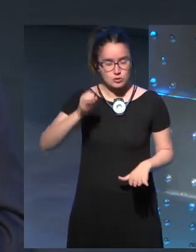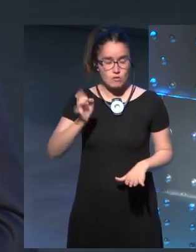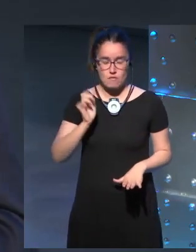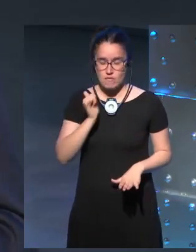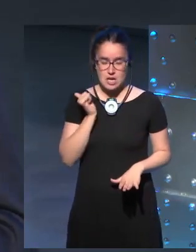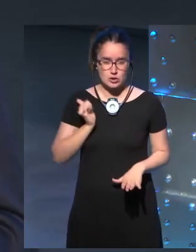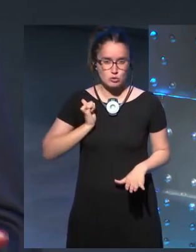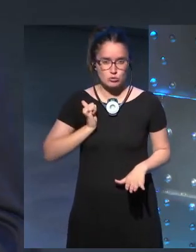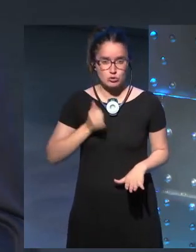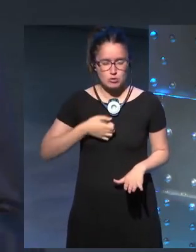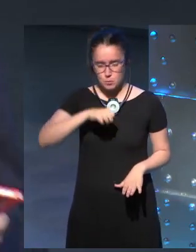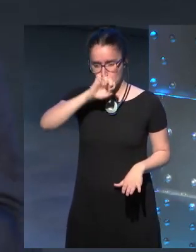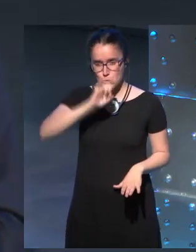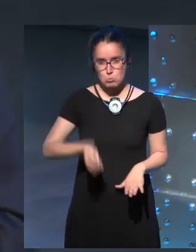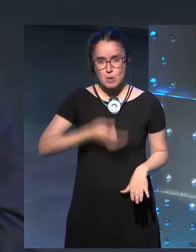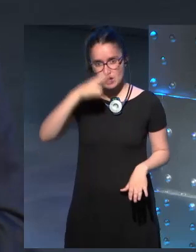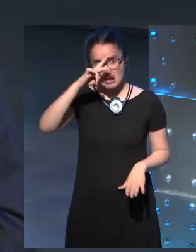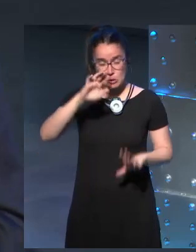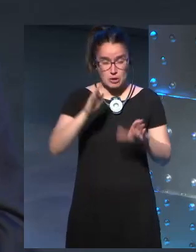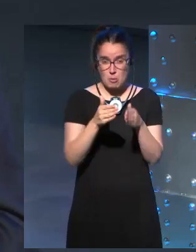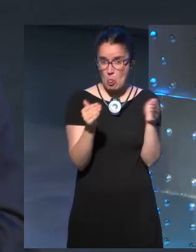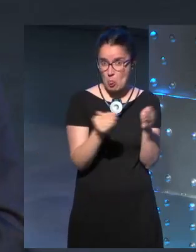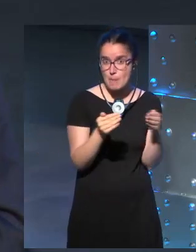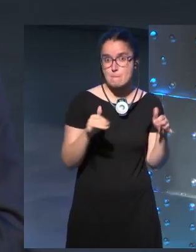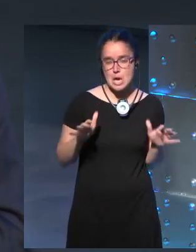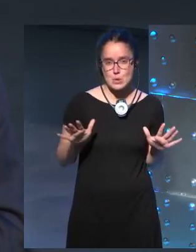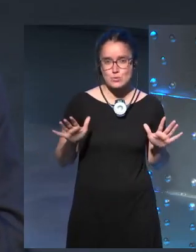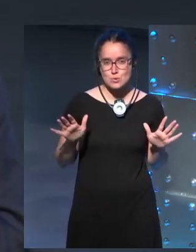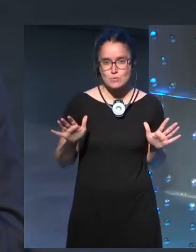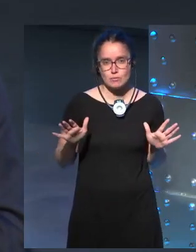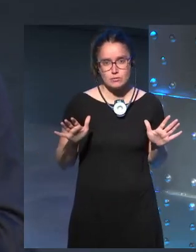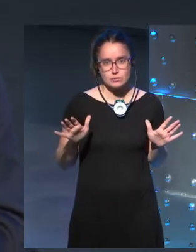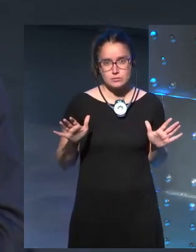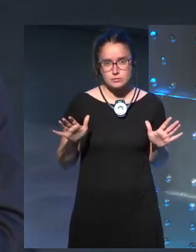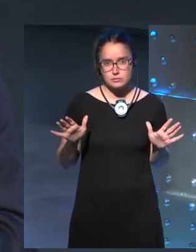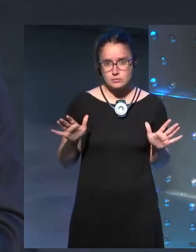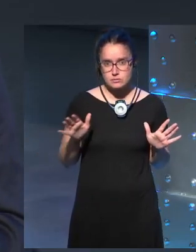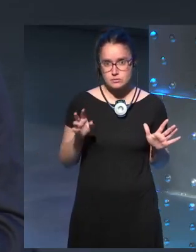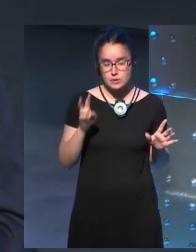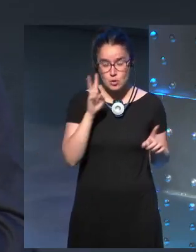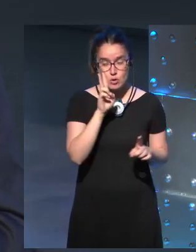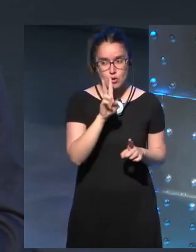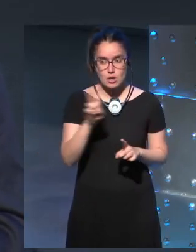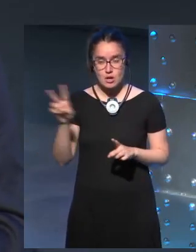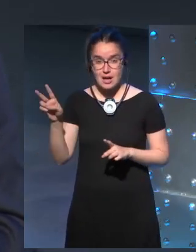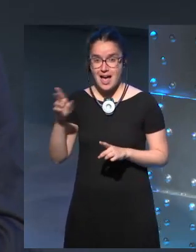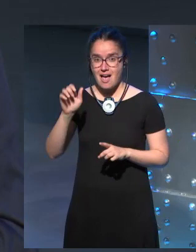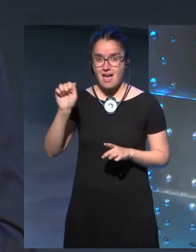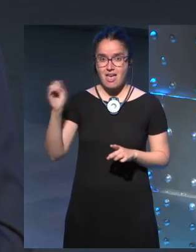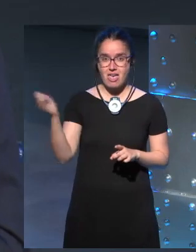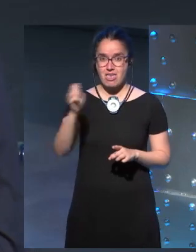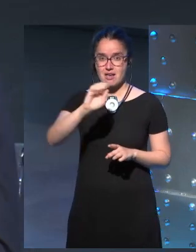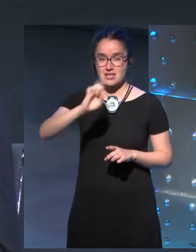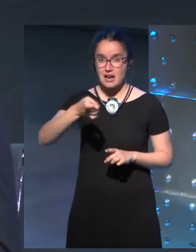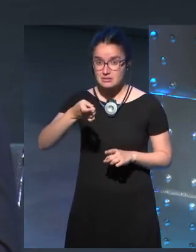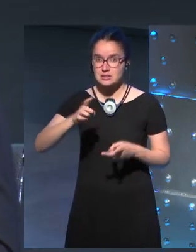No, at least that's my opinion. I'm an Athletic de Bilbao supporter. It's a small team, but I've admired Ajax